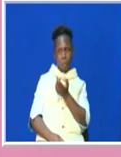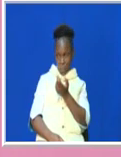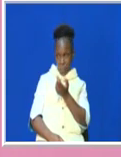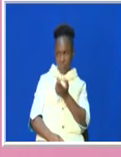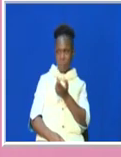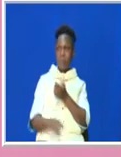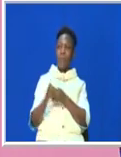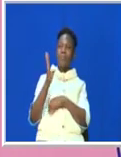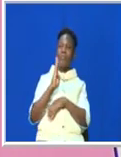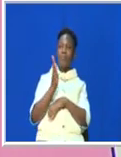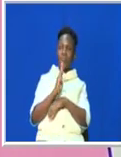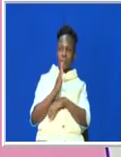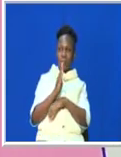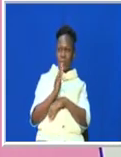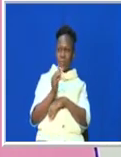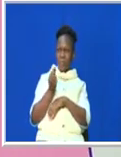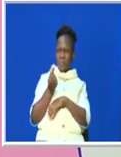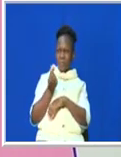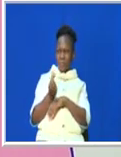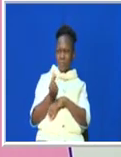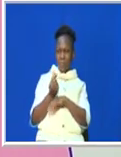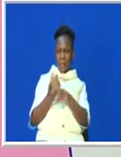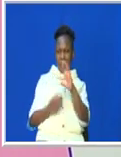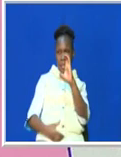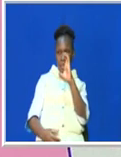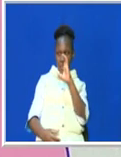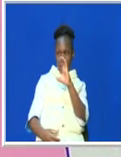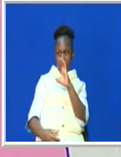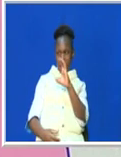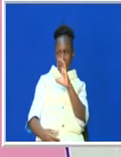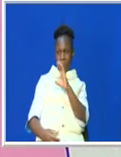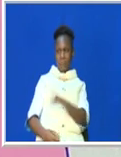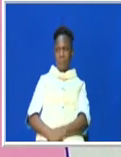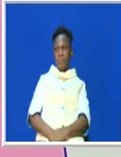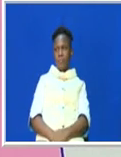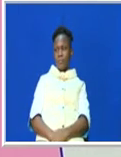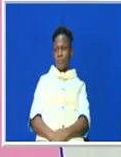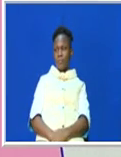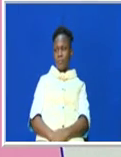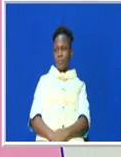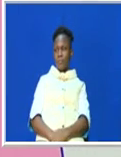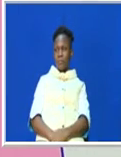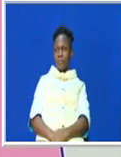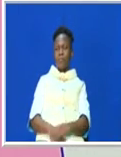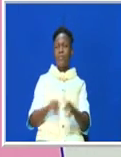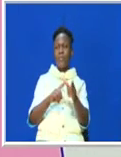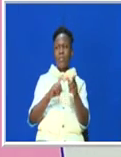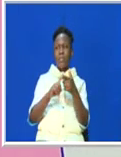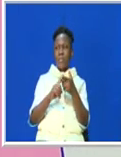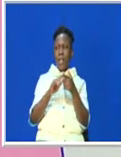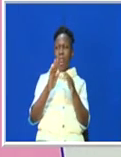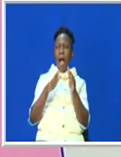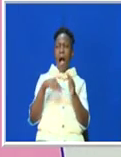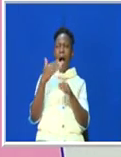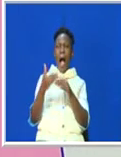The blue strip is the smallest. Then which one follows